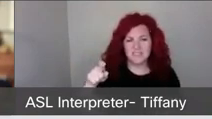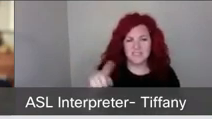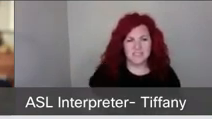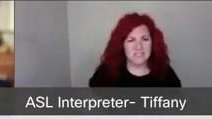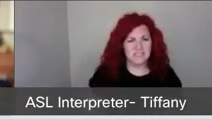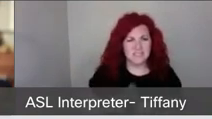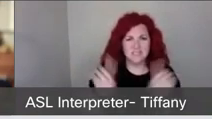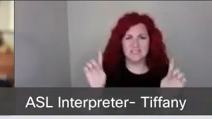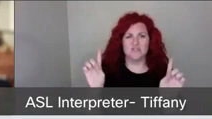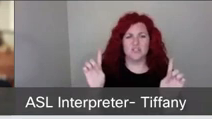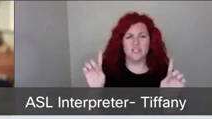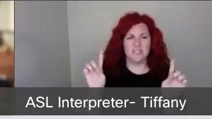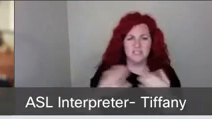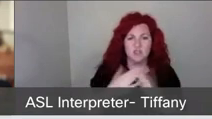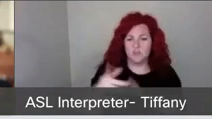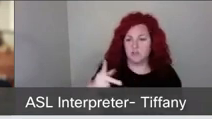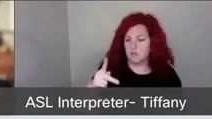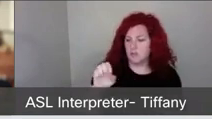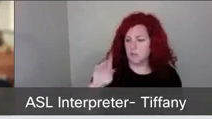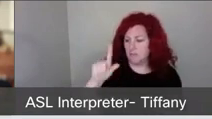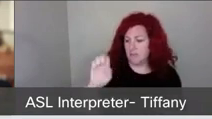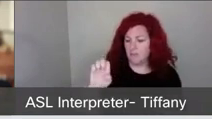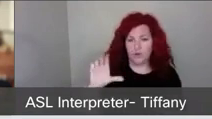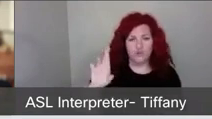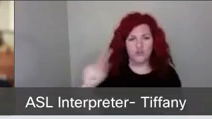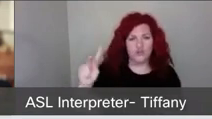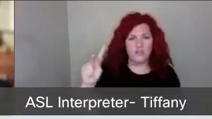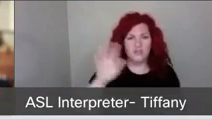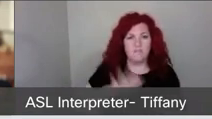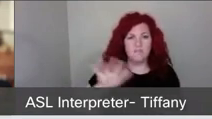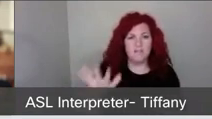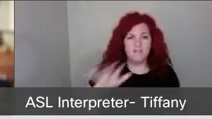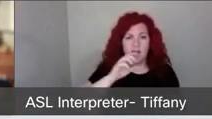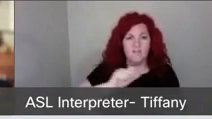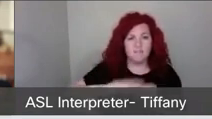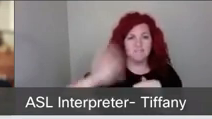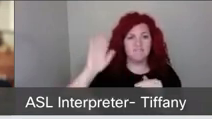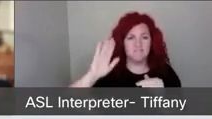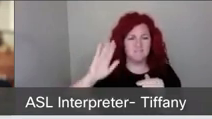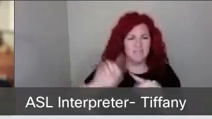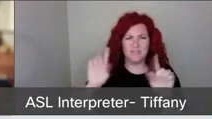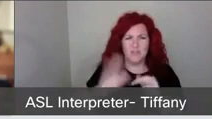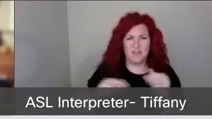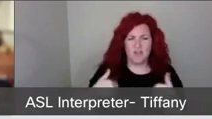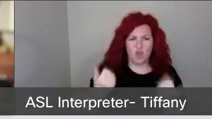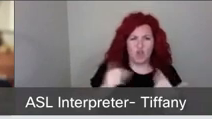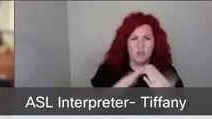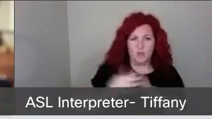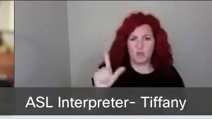The communities of Pebble Creek, which is 55 plus, and is different from our younger community, Luke Air Force Base, which